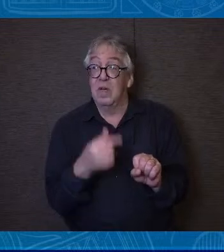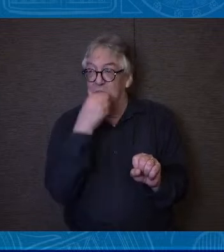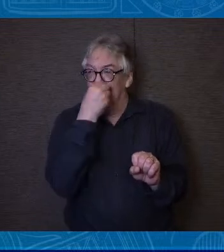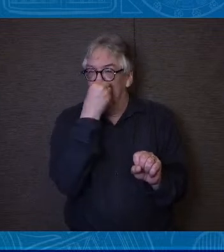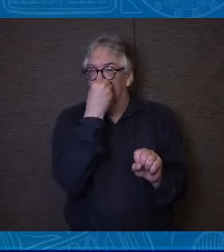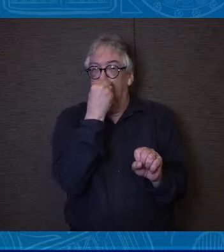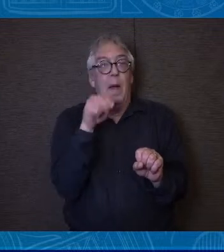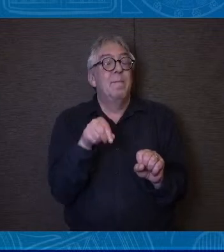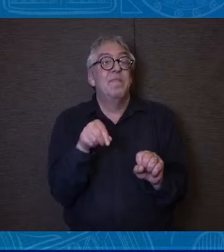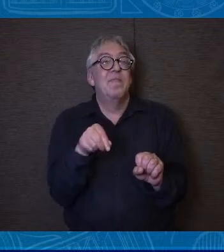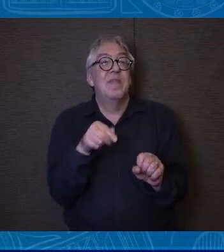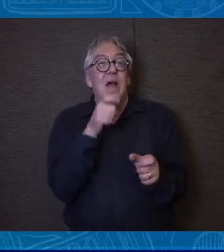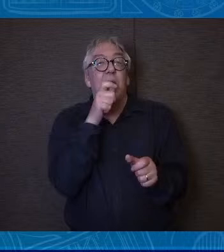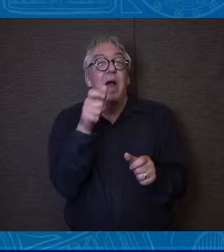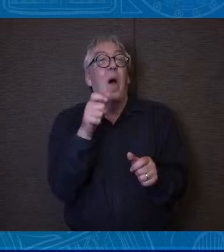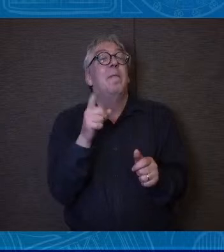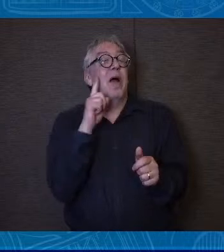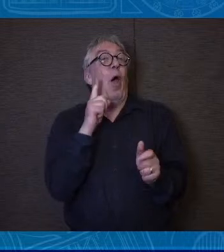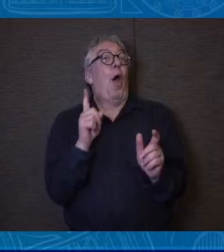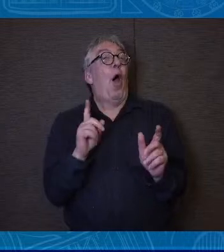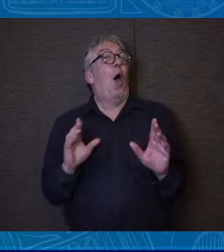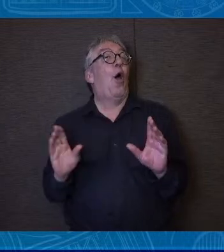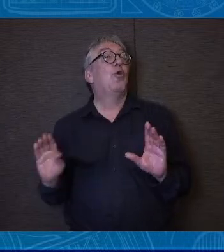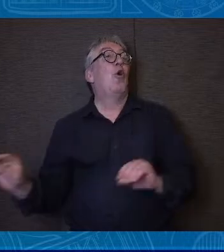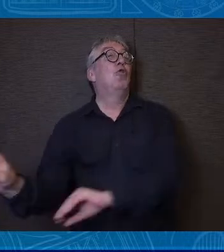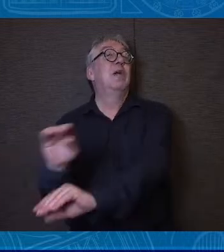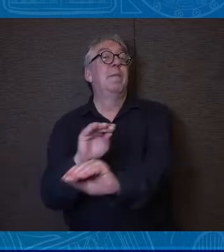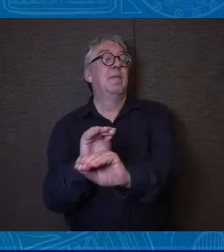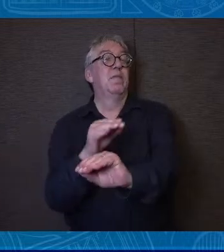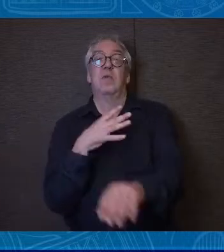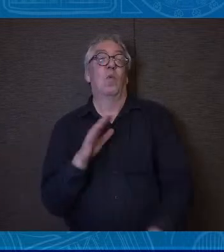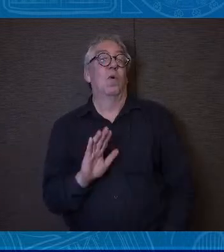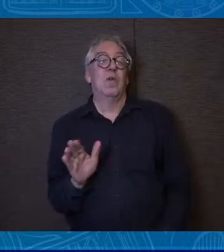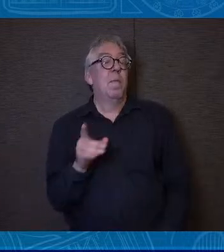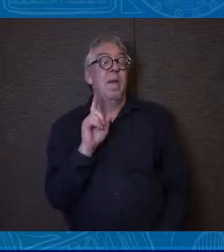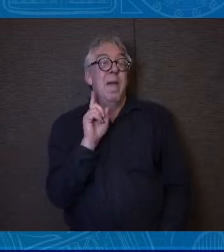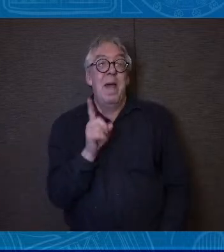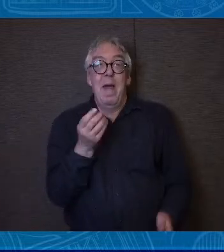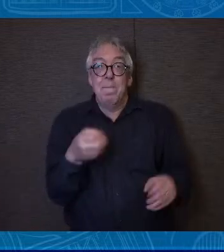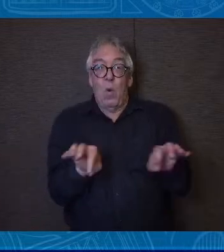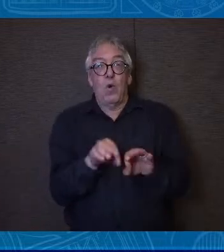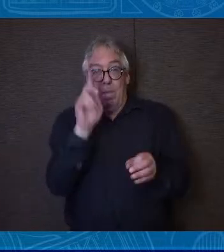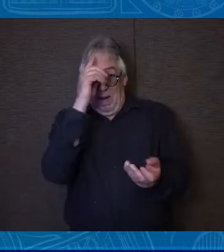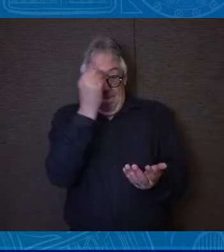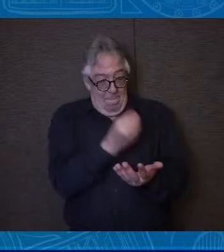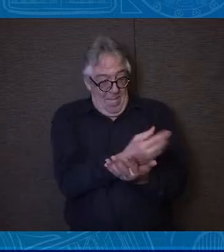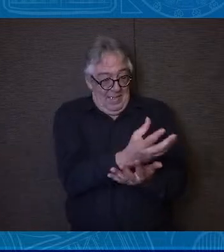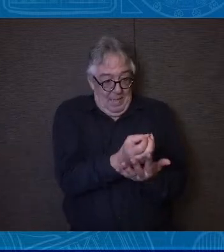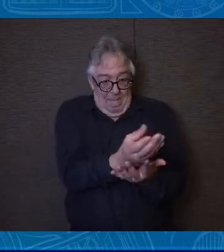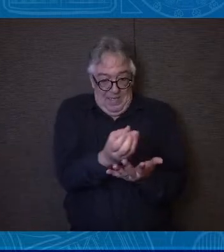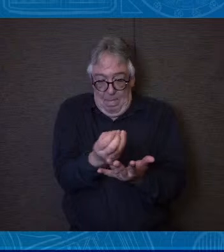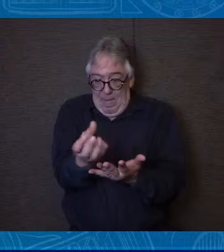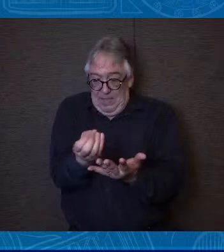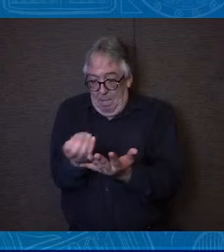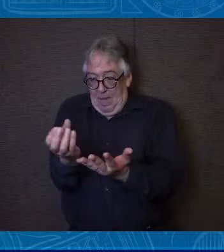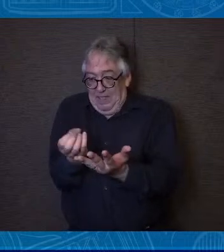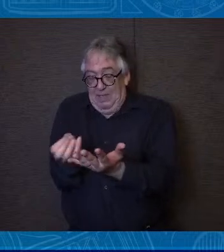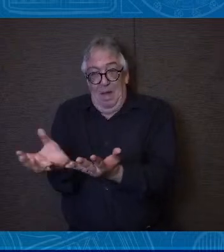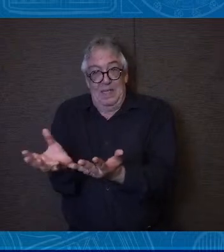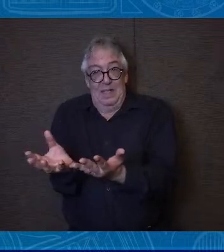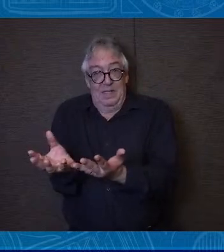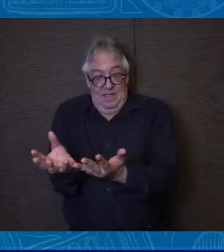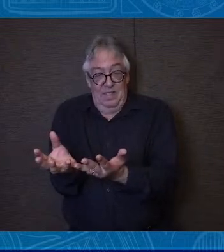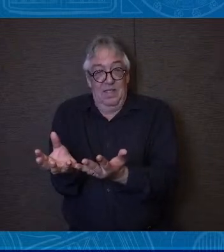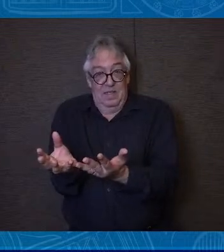means gossip. We cannot use that. Unfortunately, I was advocating any single means except that. Because